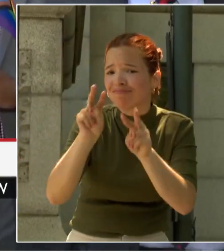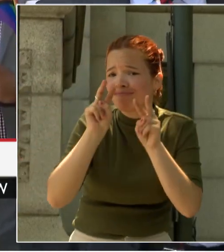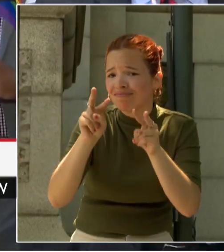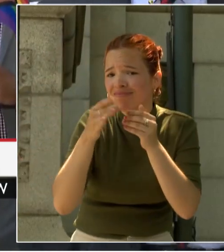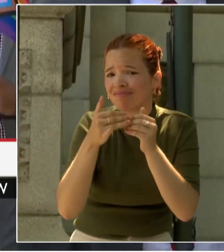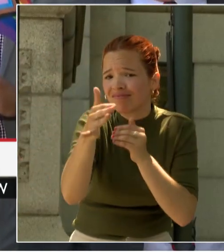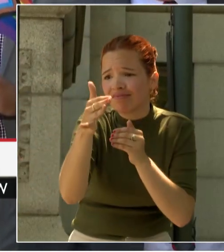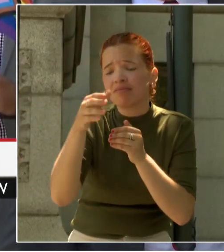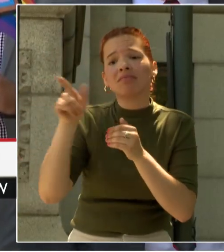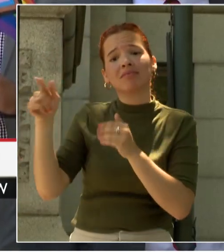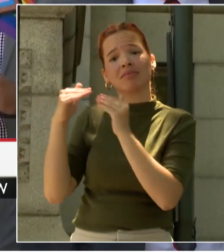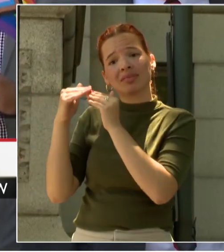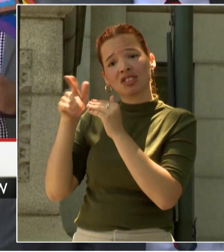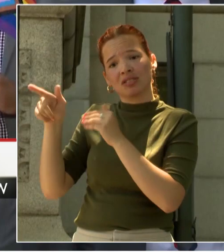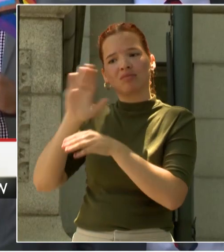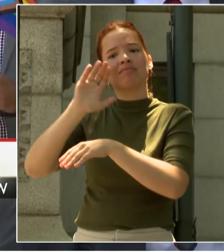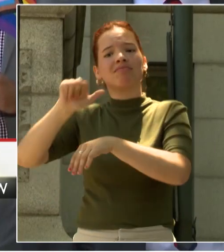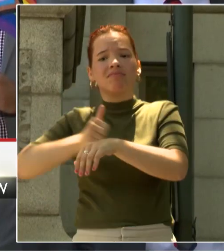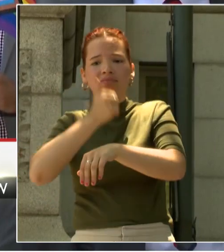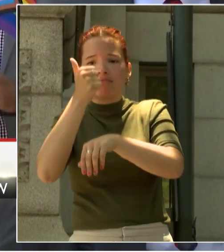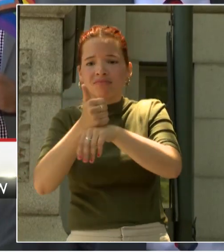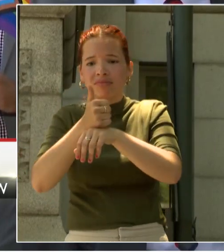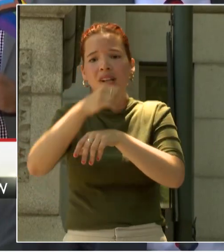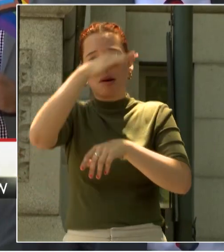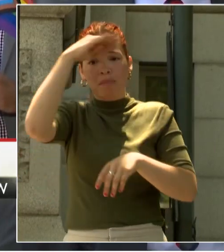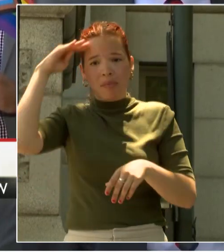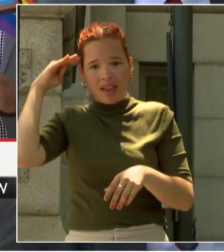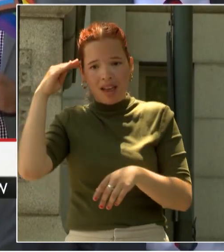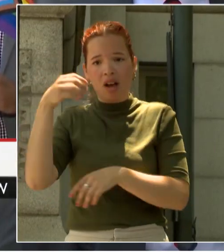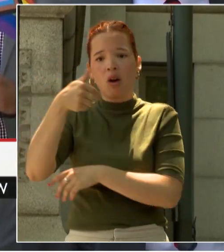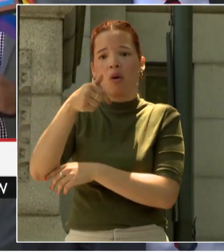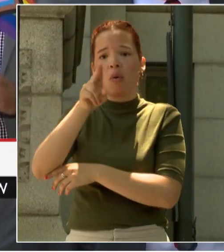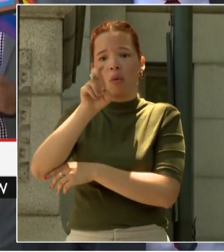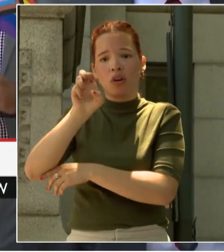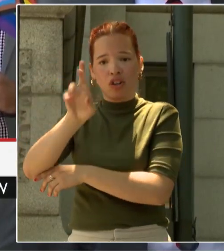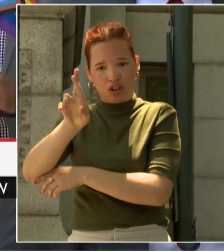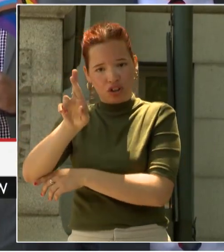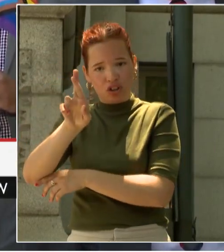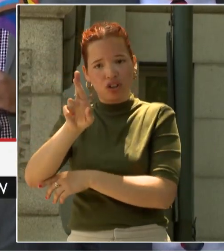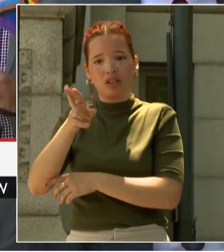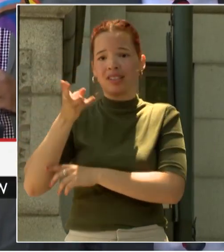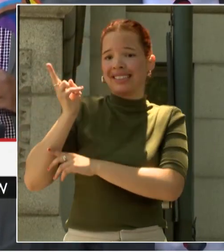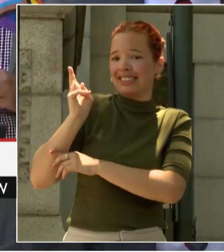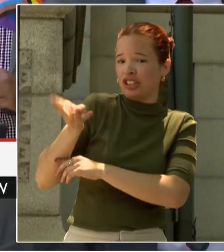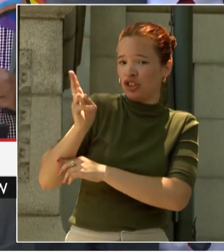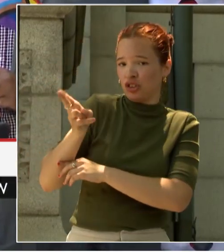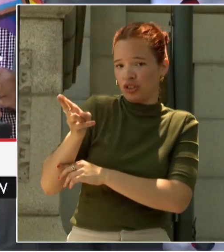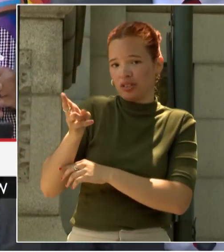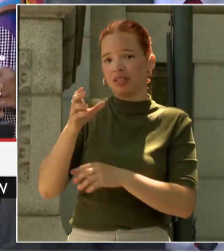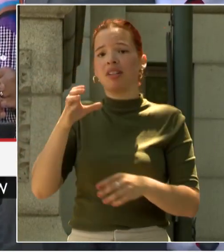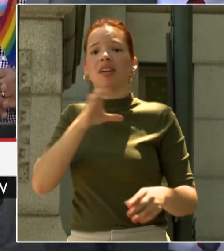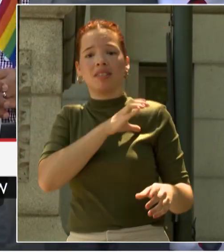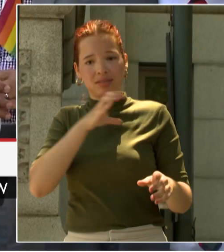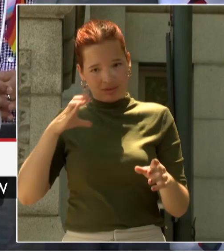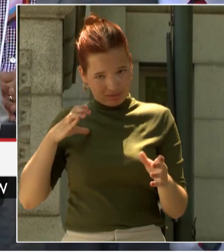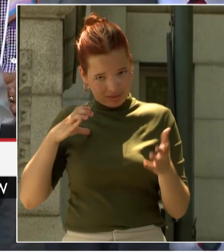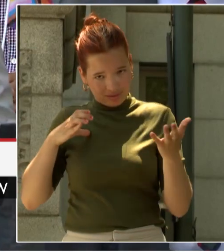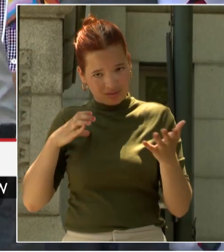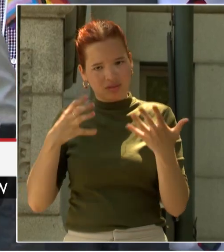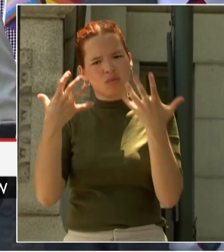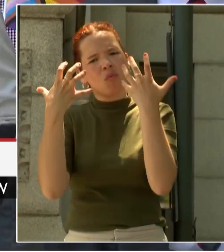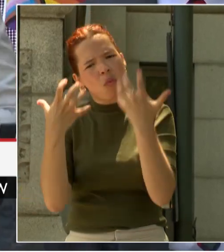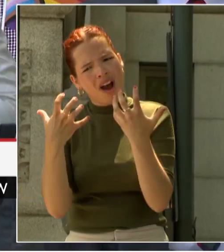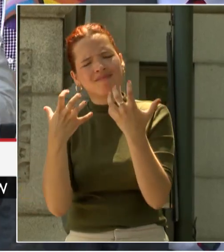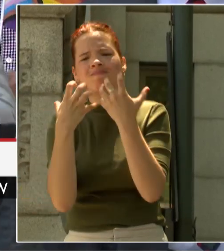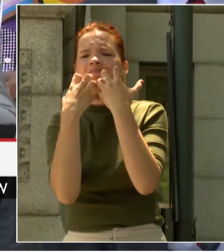establish the Black Queer History Commission that I was proud to introduce just this month, as we work to preserve the history of black